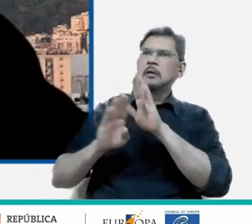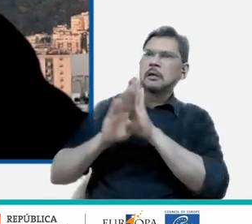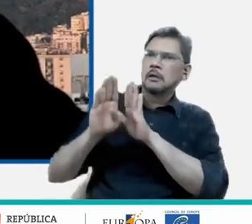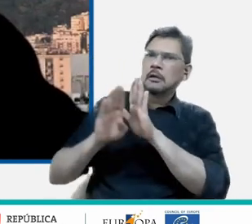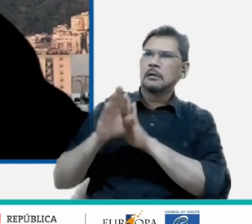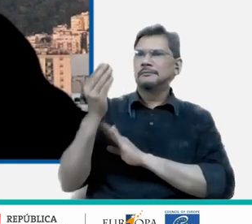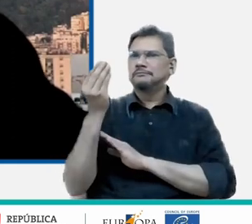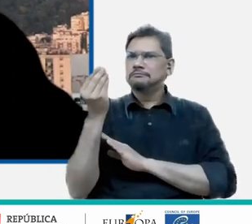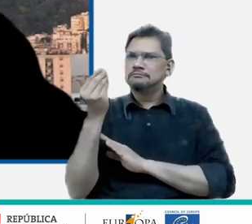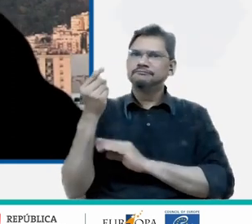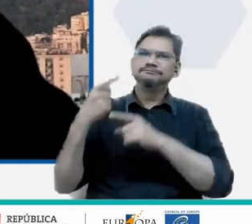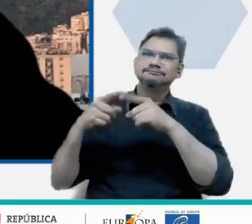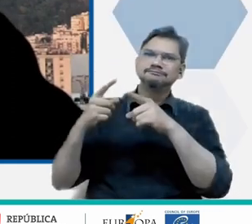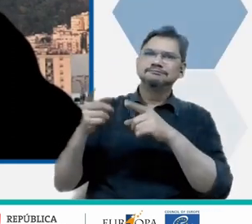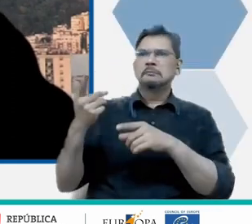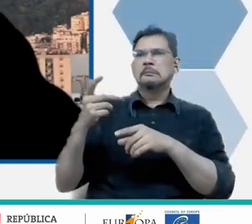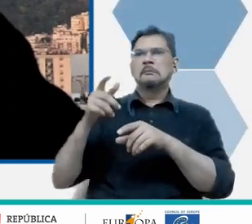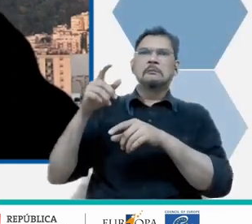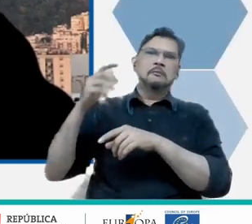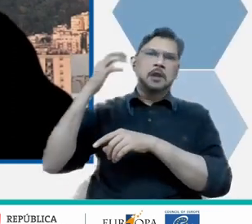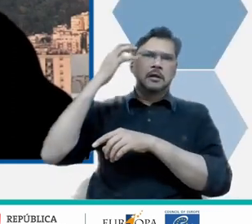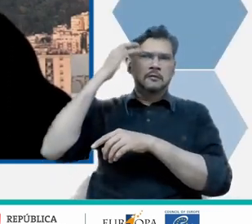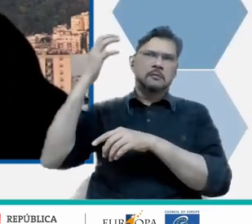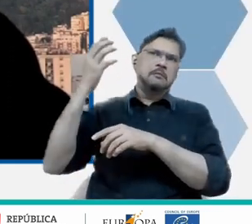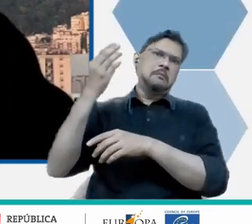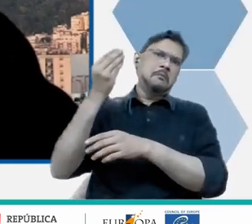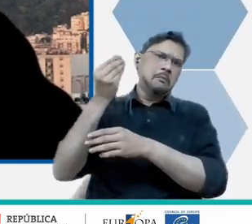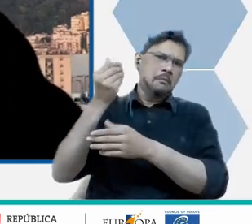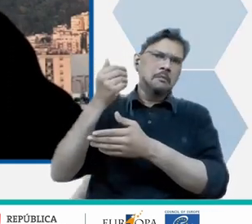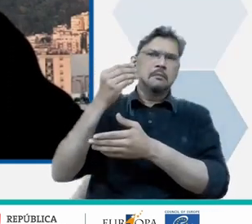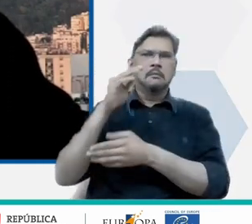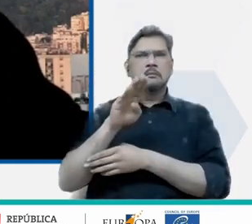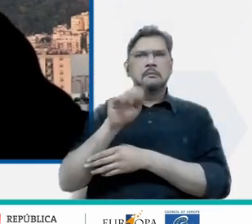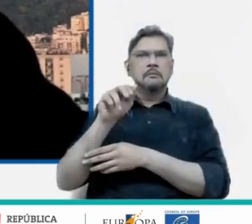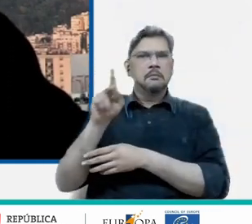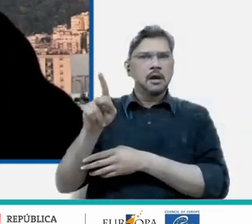banks, multilateral development banks, such as the World Bank, EIB. I know that in Europe,